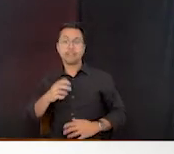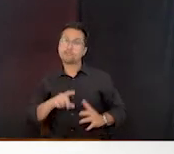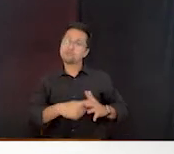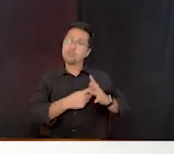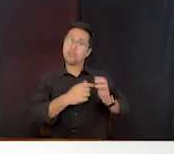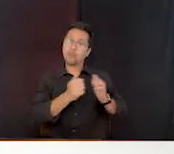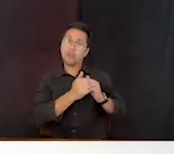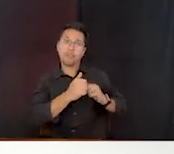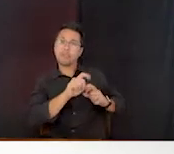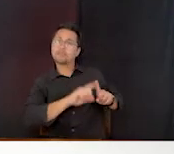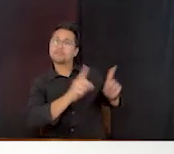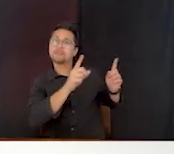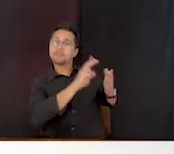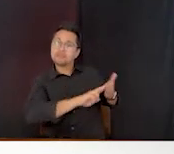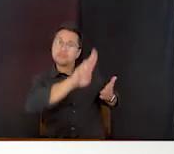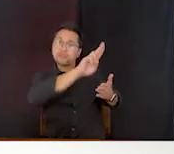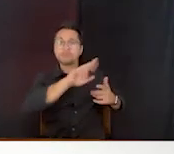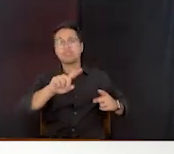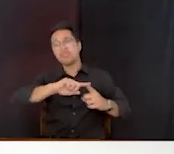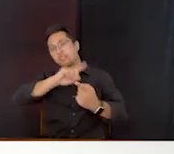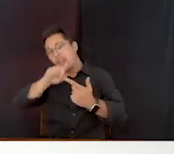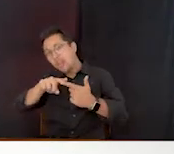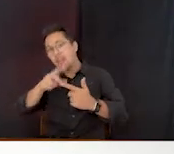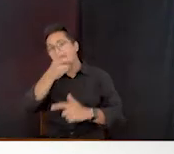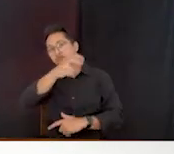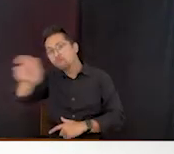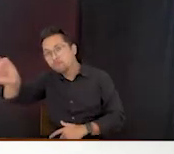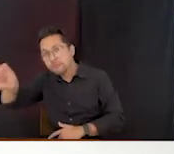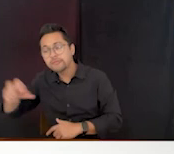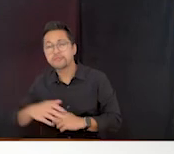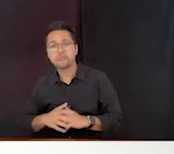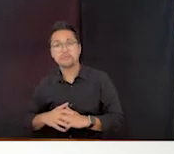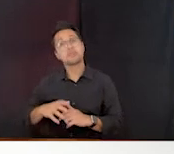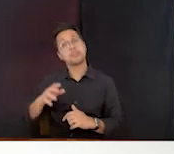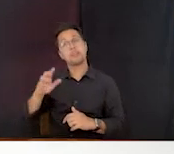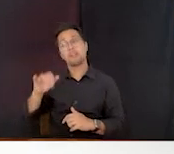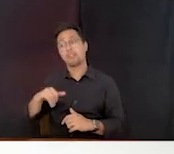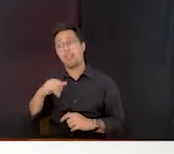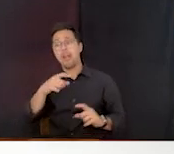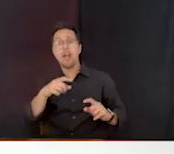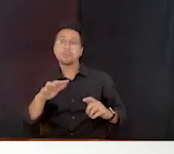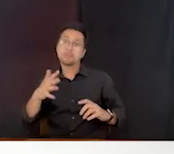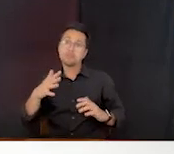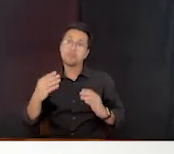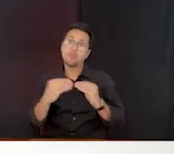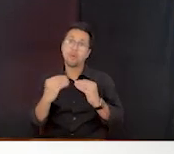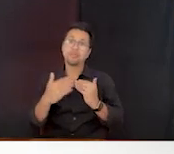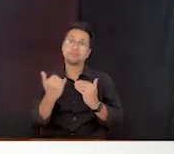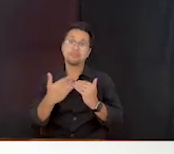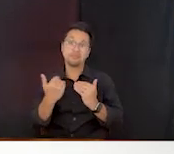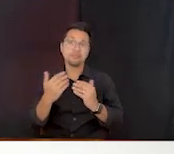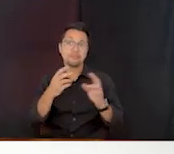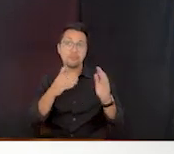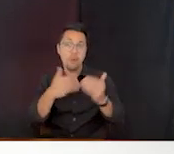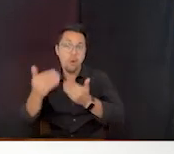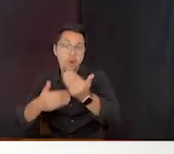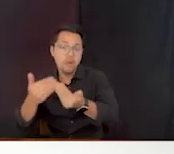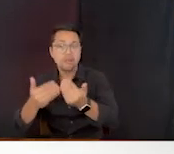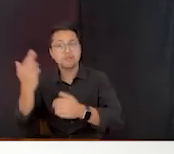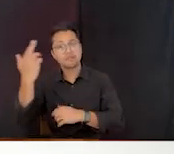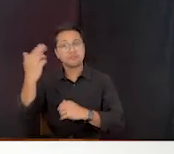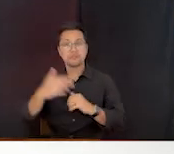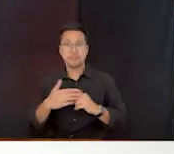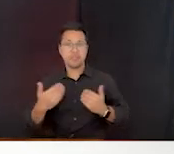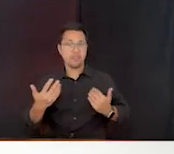started at a different university and I transferred over. And allegedly, that is an easier process because they have